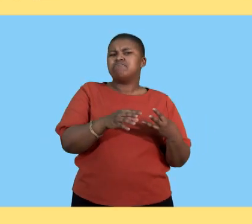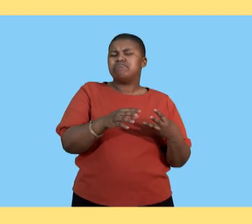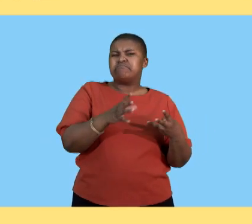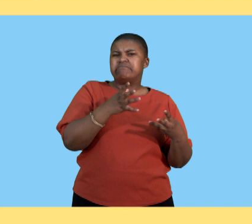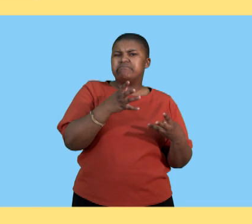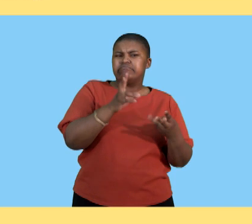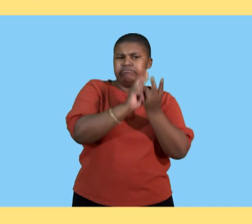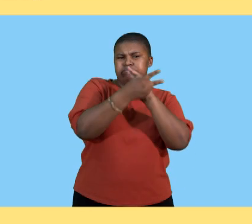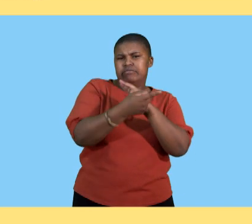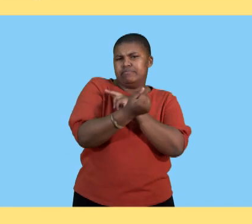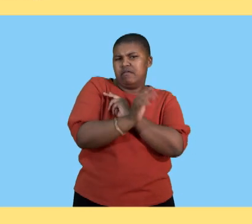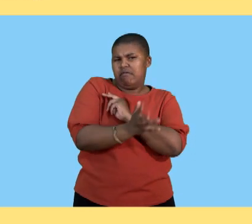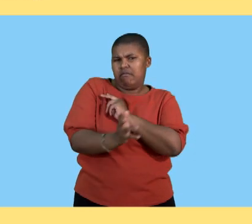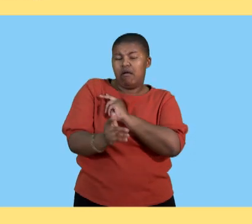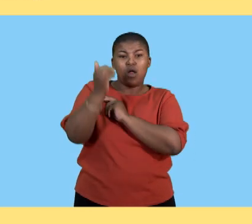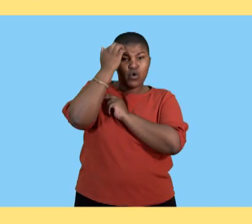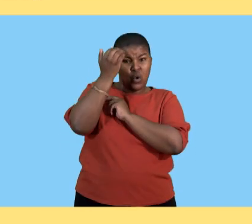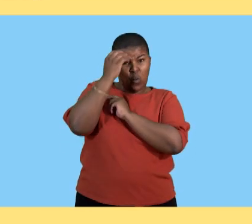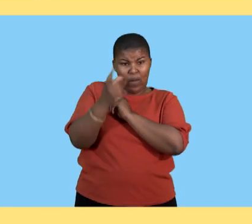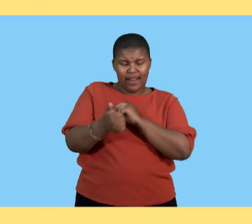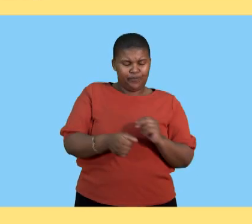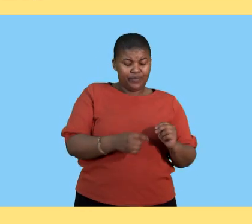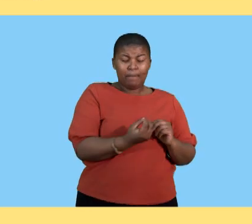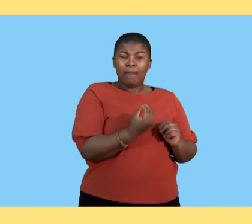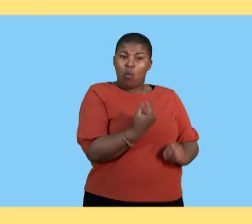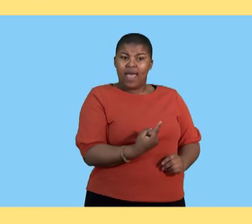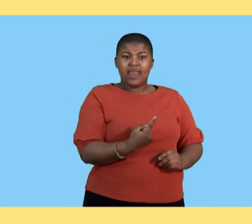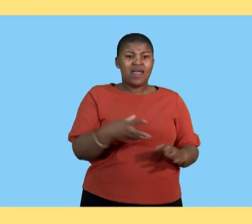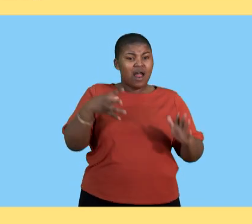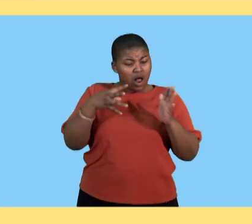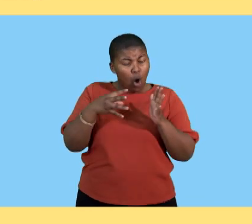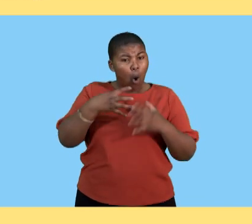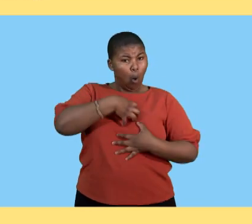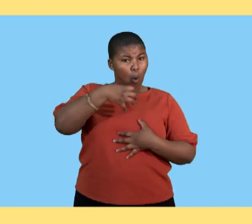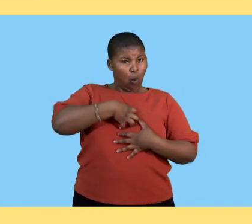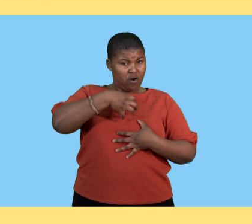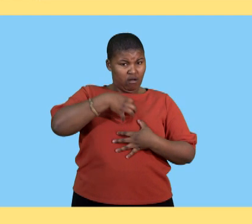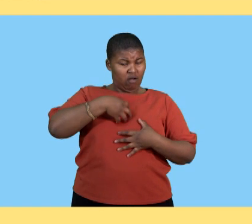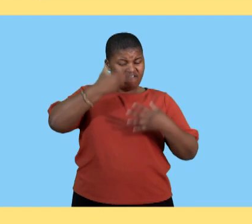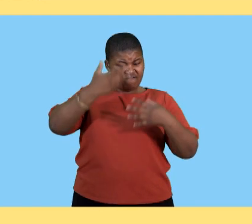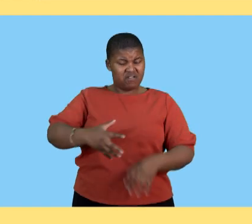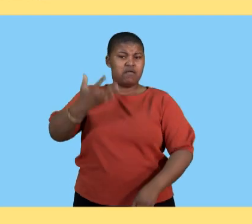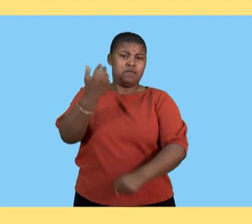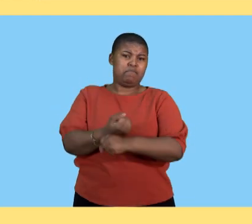adjustment reads, number one, the owner took goods at cost price for personal use, very important,